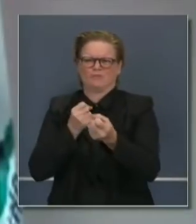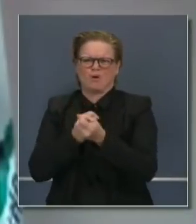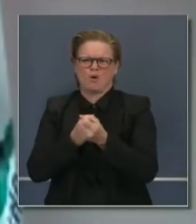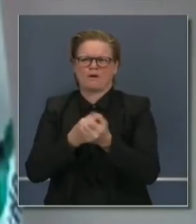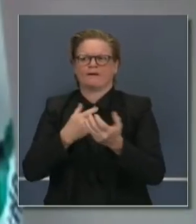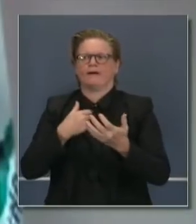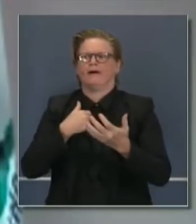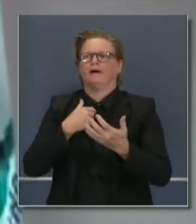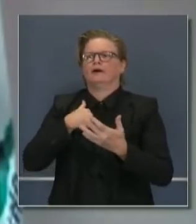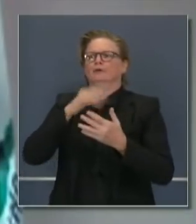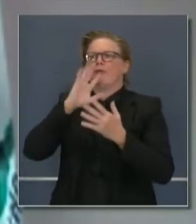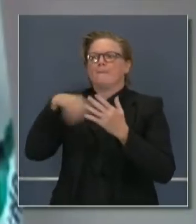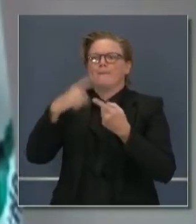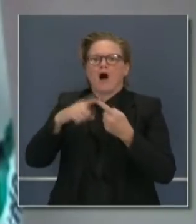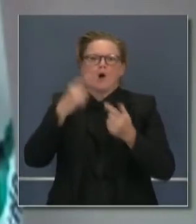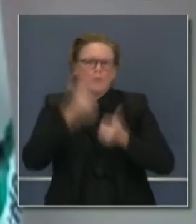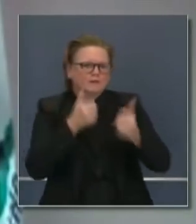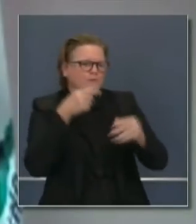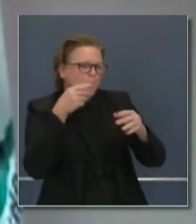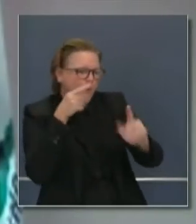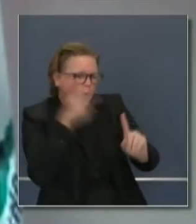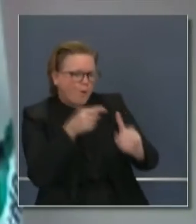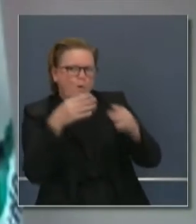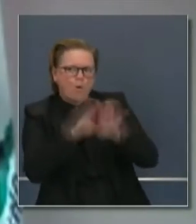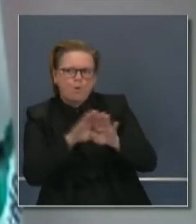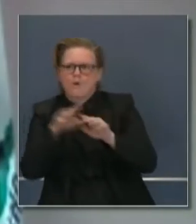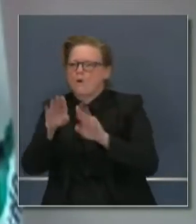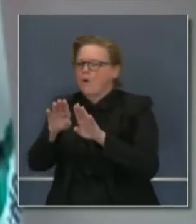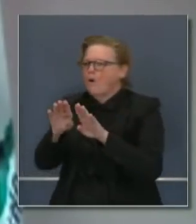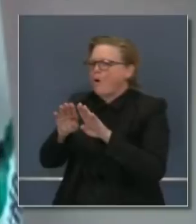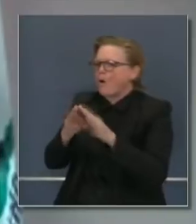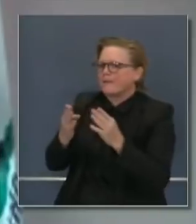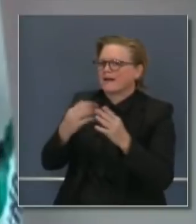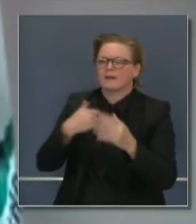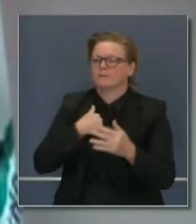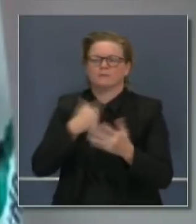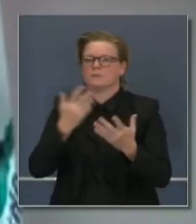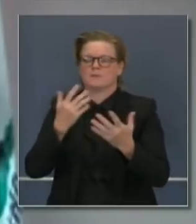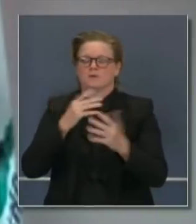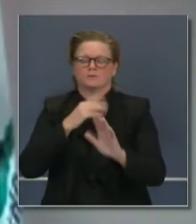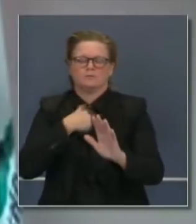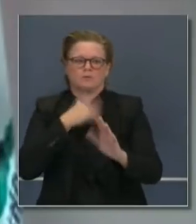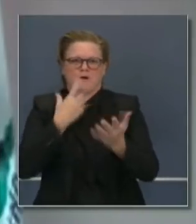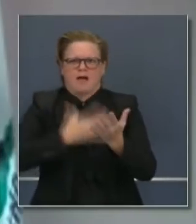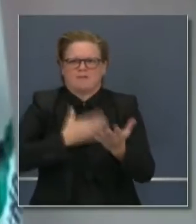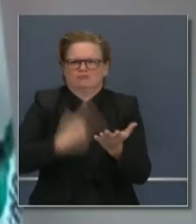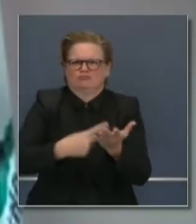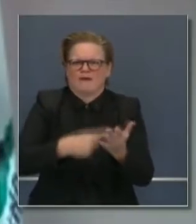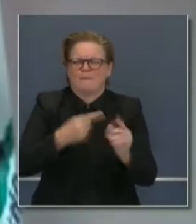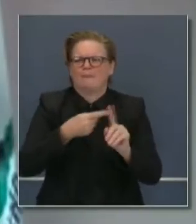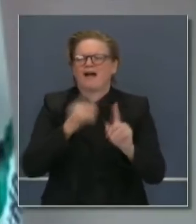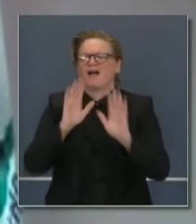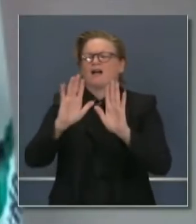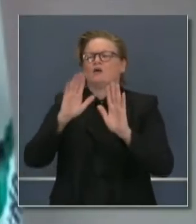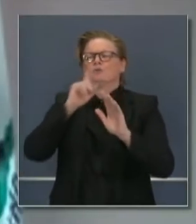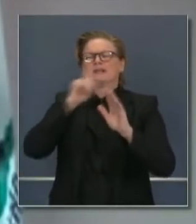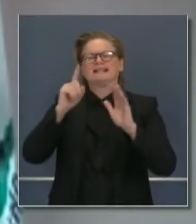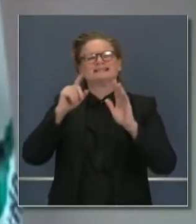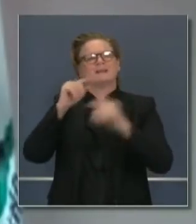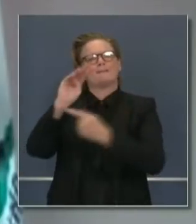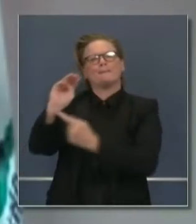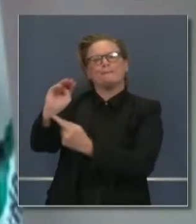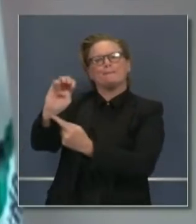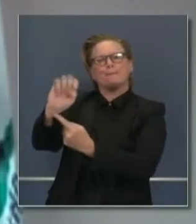sector and what data we have on each of those, which I'm happy to talk about in a moment, today's message is not about how do we